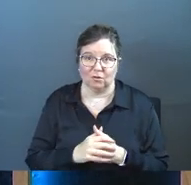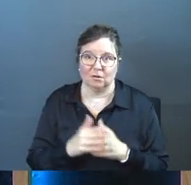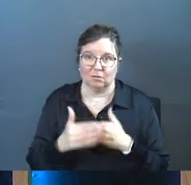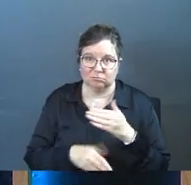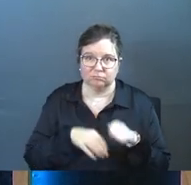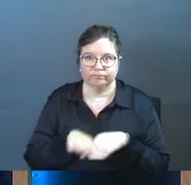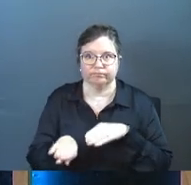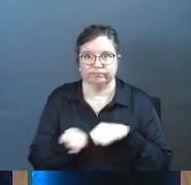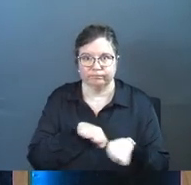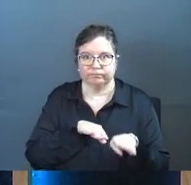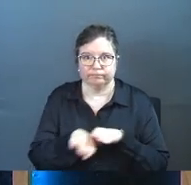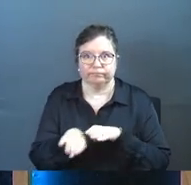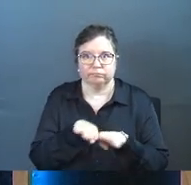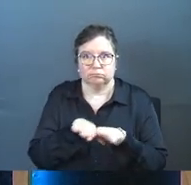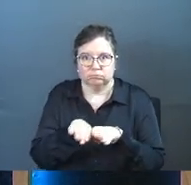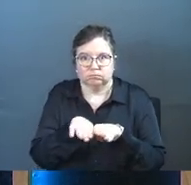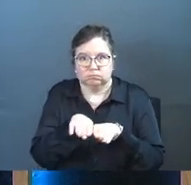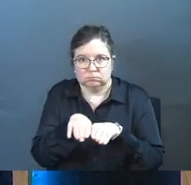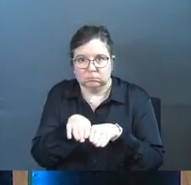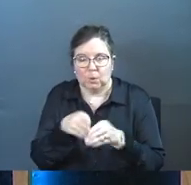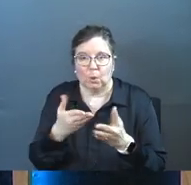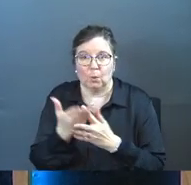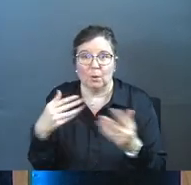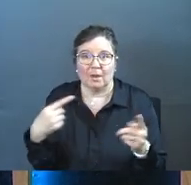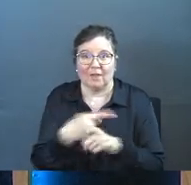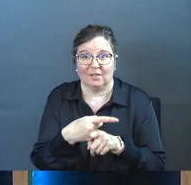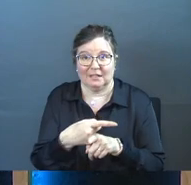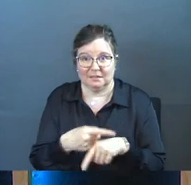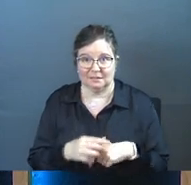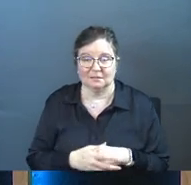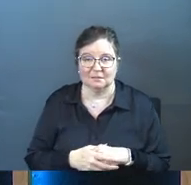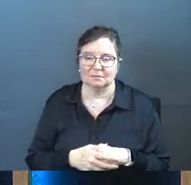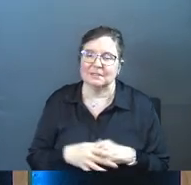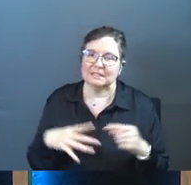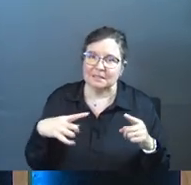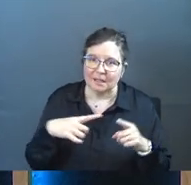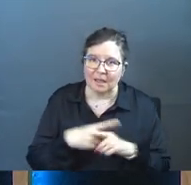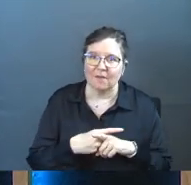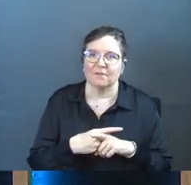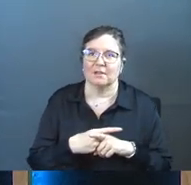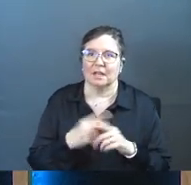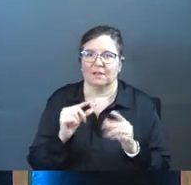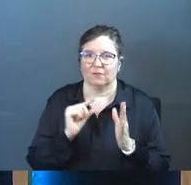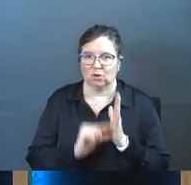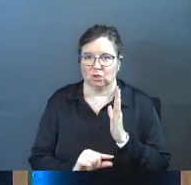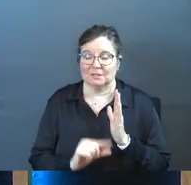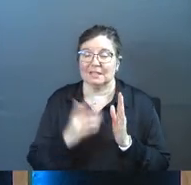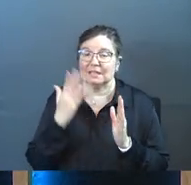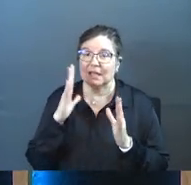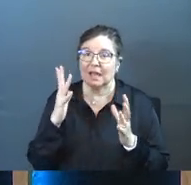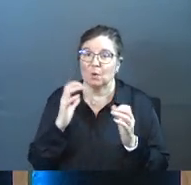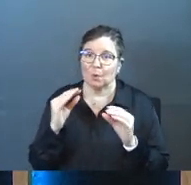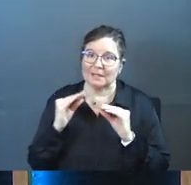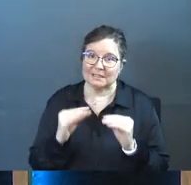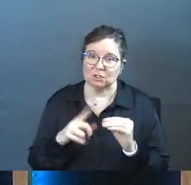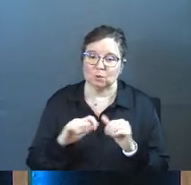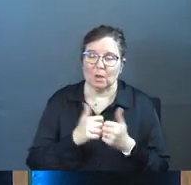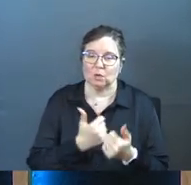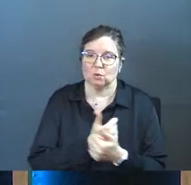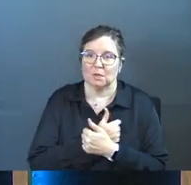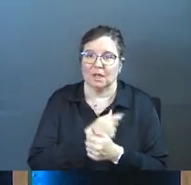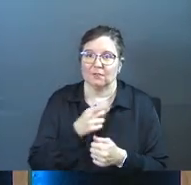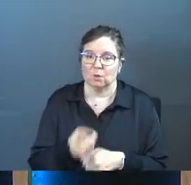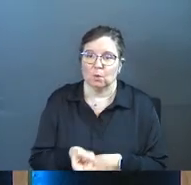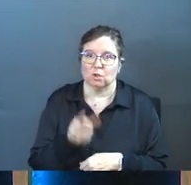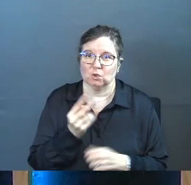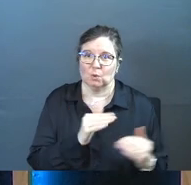Over time, through conflict. It's a conflict verse. God wants to teach you how to love.